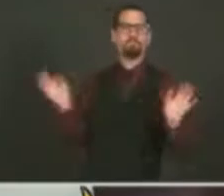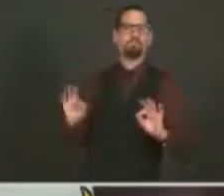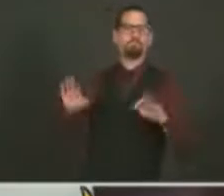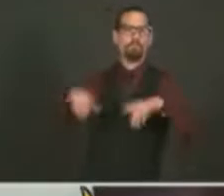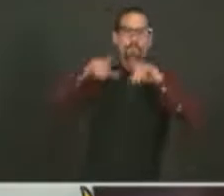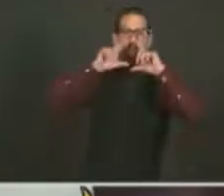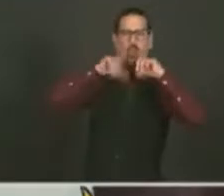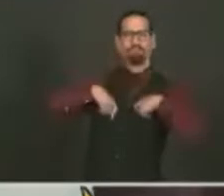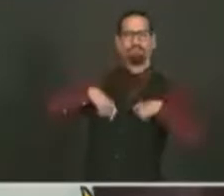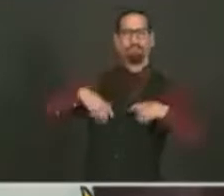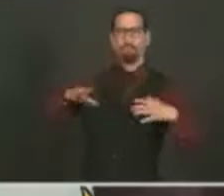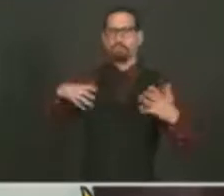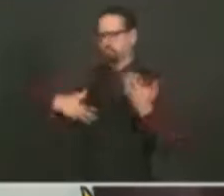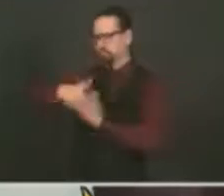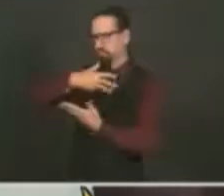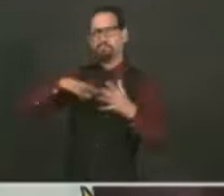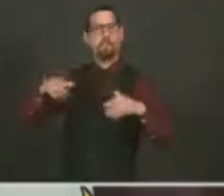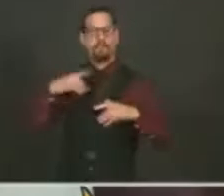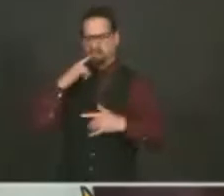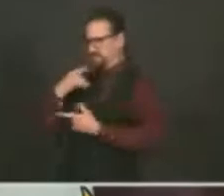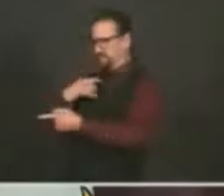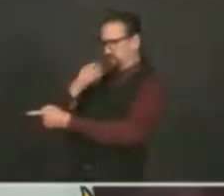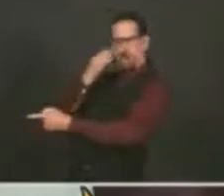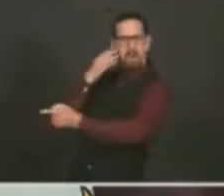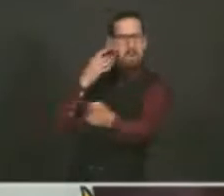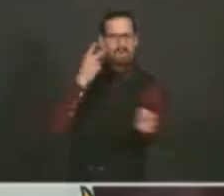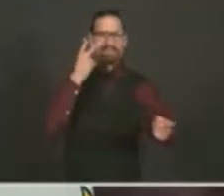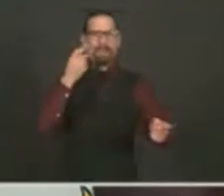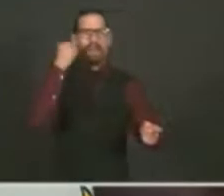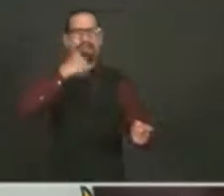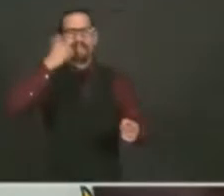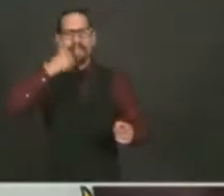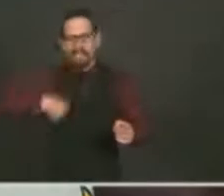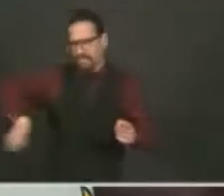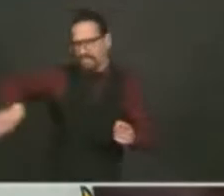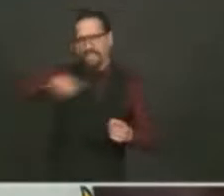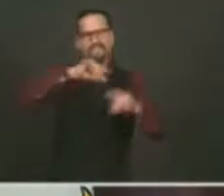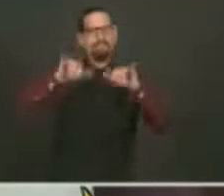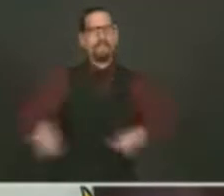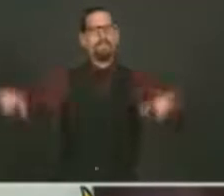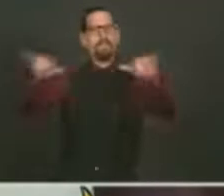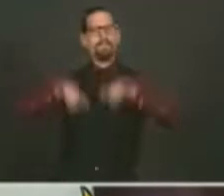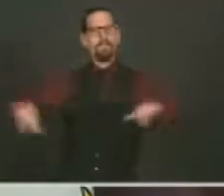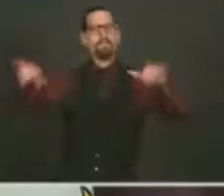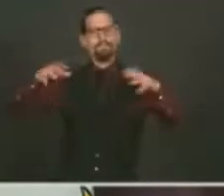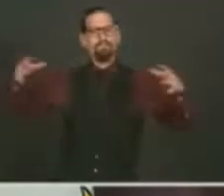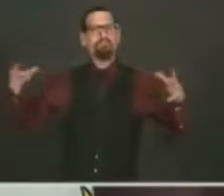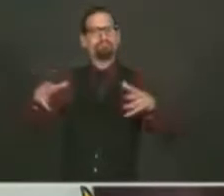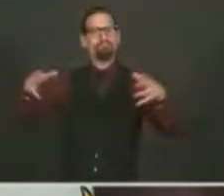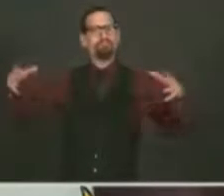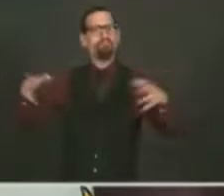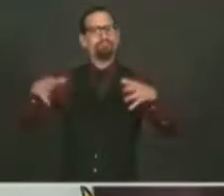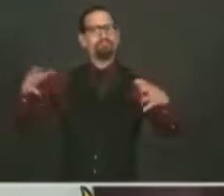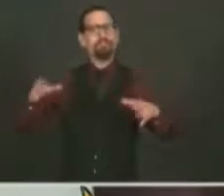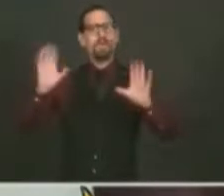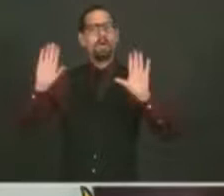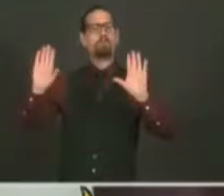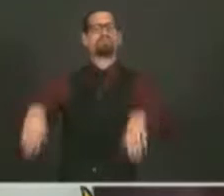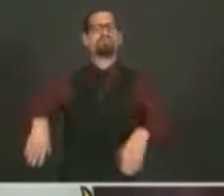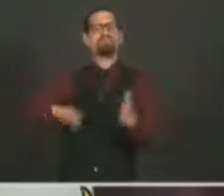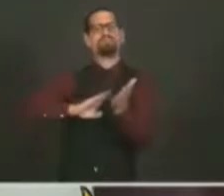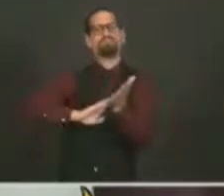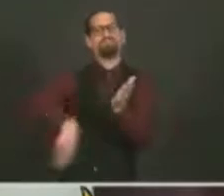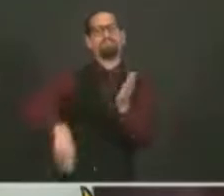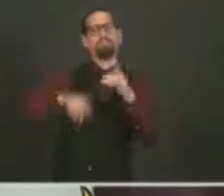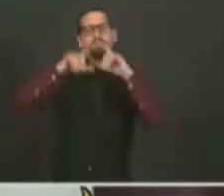feel that they're safe because you know them. So you have them over for a dinner party. Maybe there's